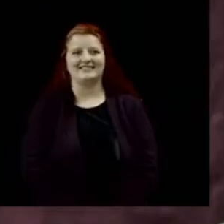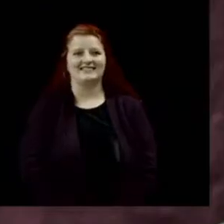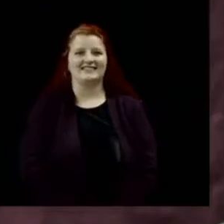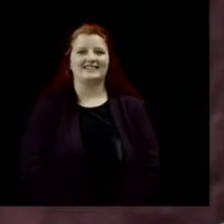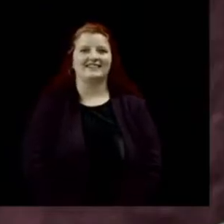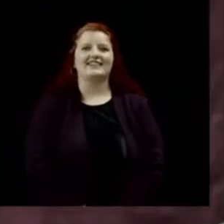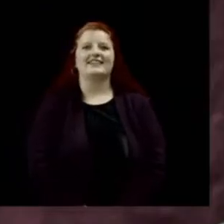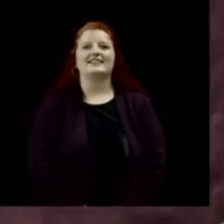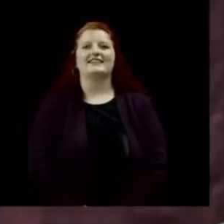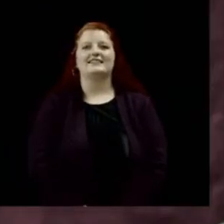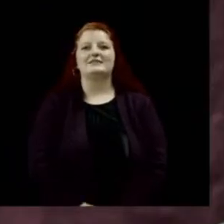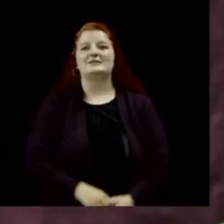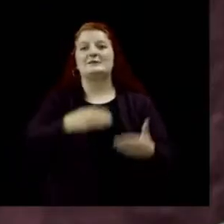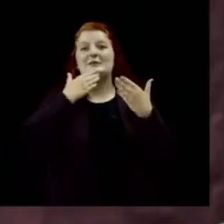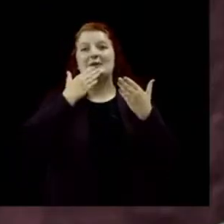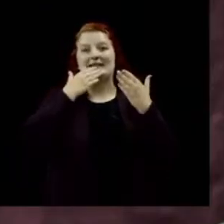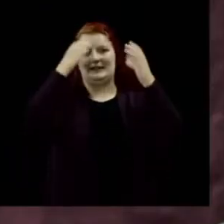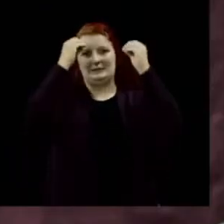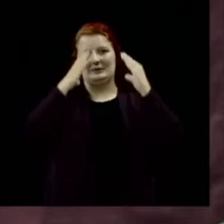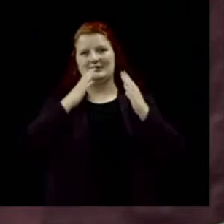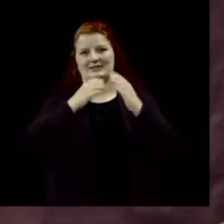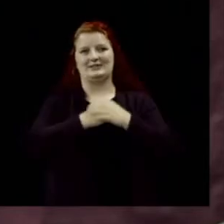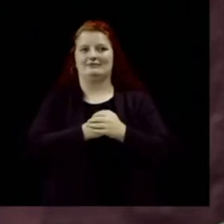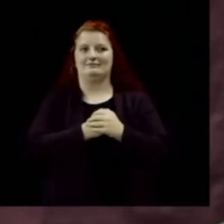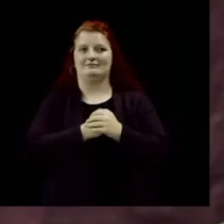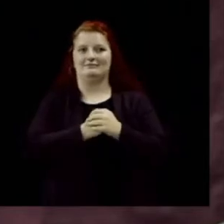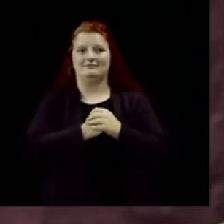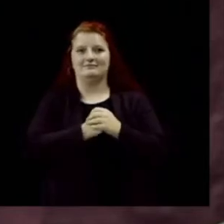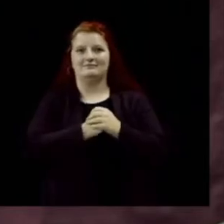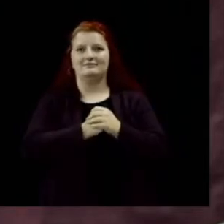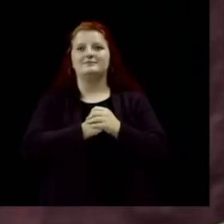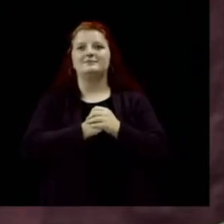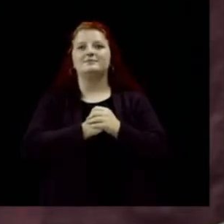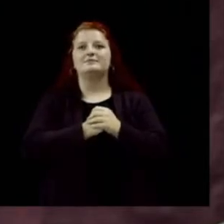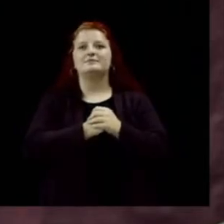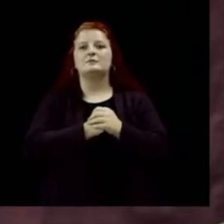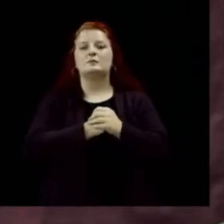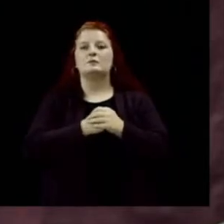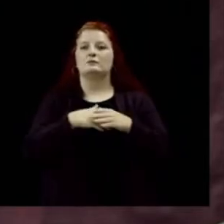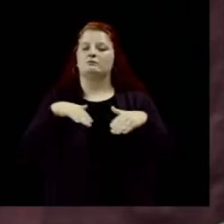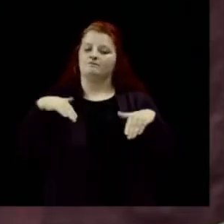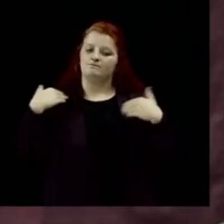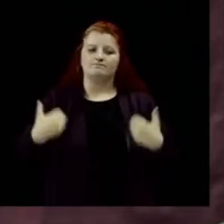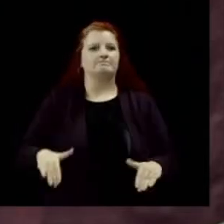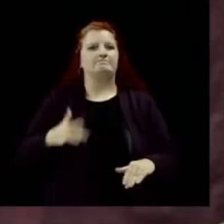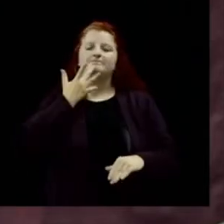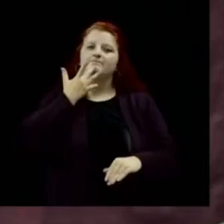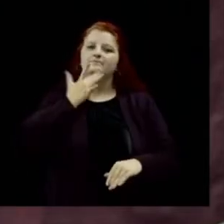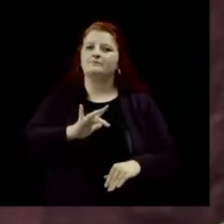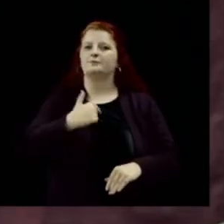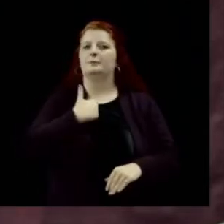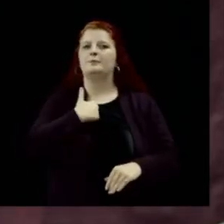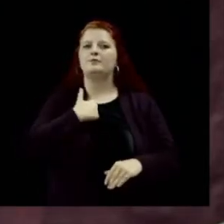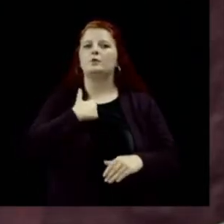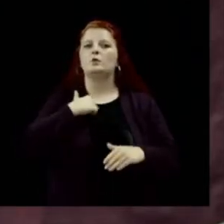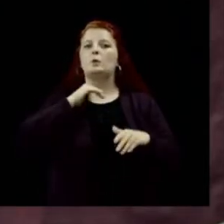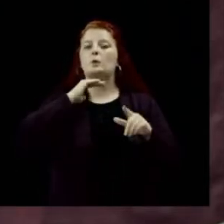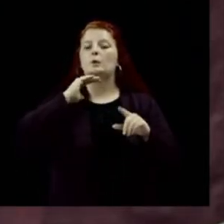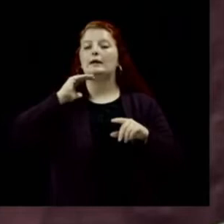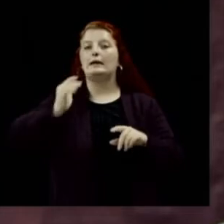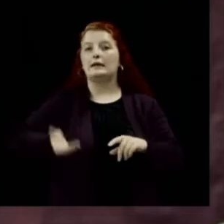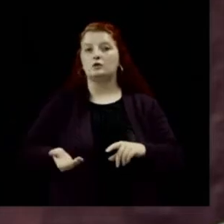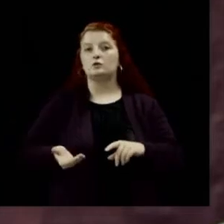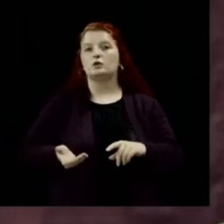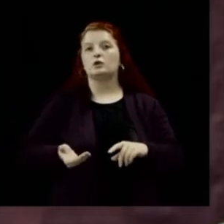Thank you, Professor Odiripo. It is my distinct privilege to introduce our